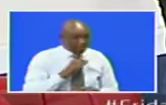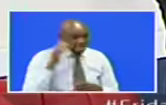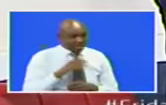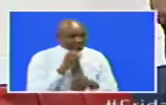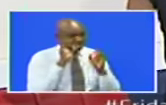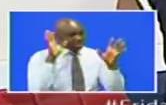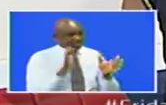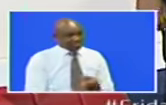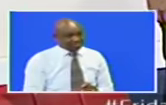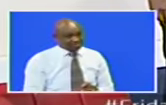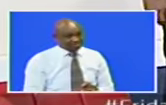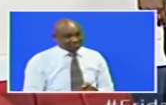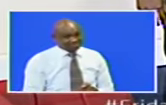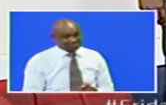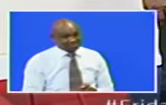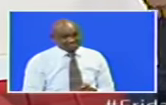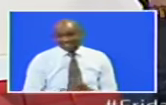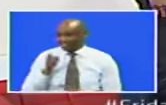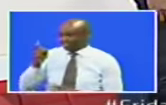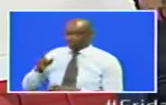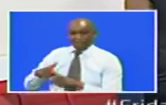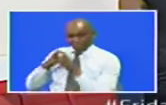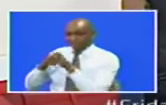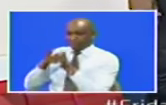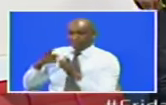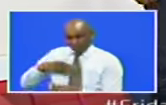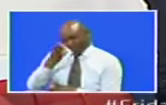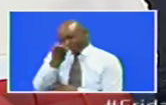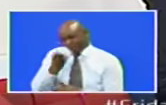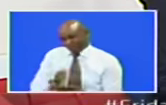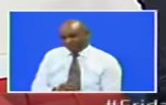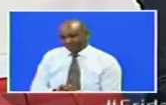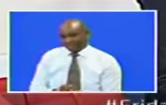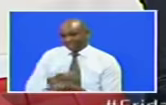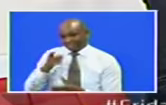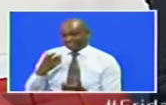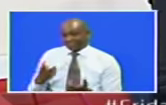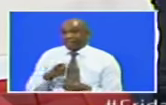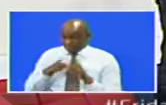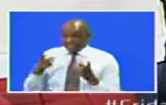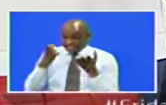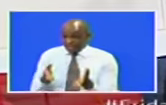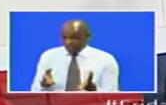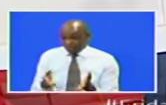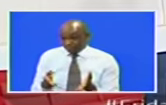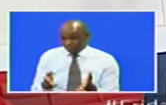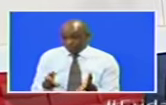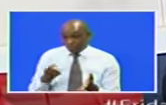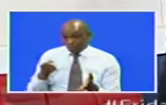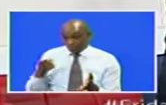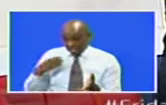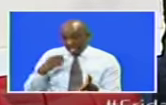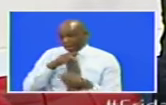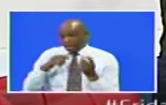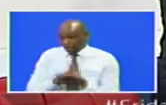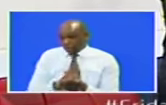wow. Like, bangy. He has zero chills, Omar. Has zero chills for the guys there. Yes, but now that you brought the issue to do